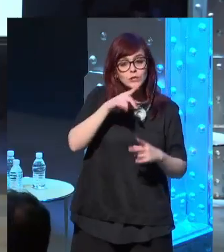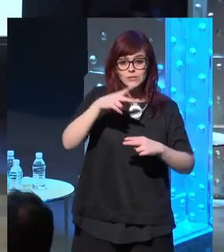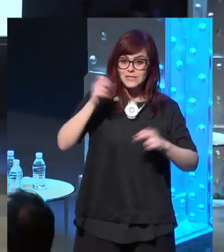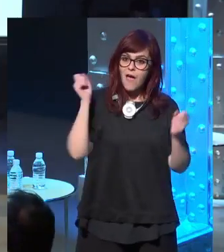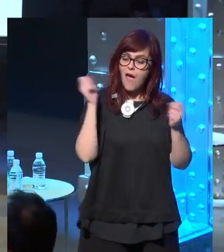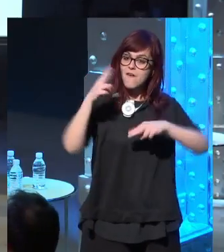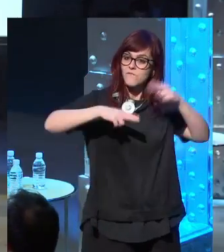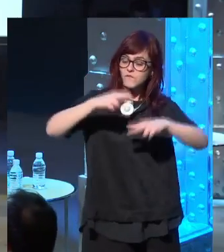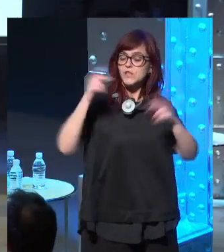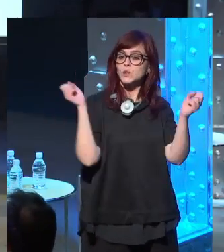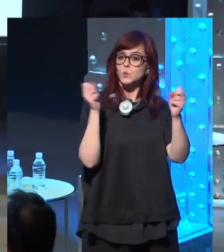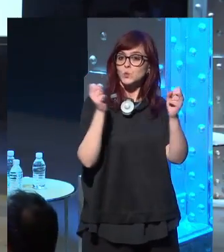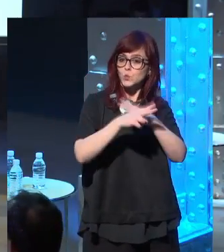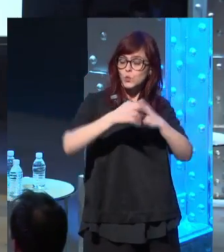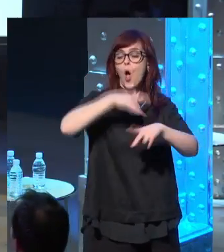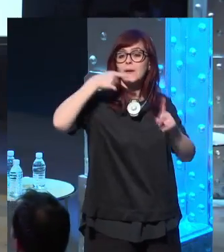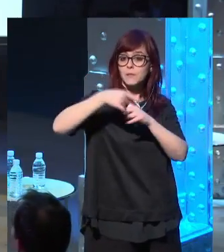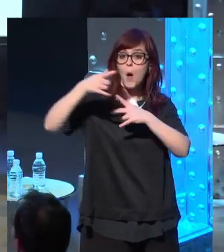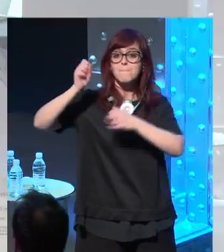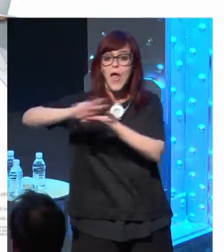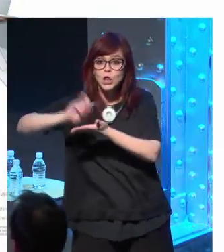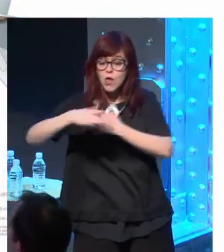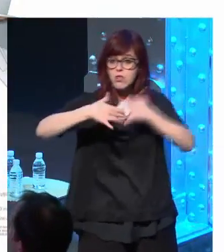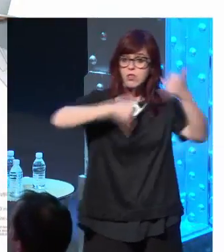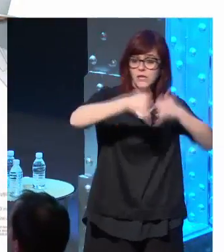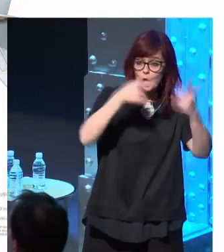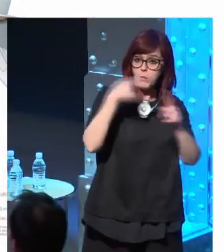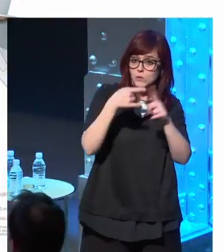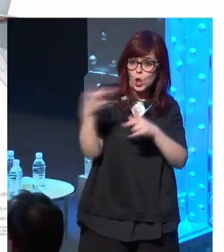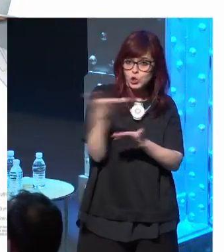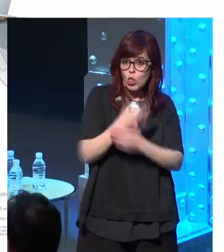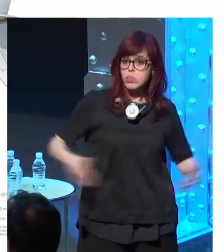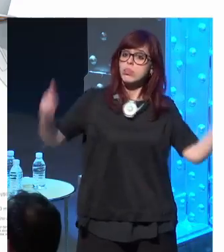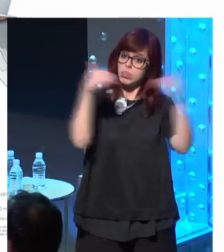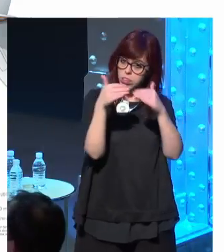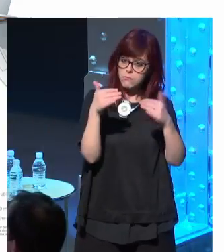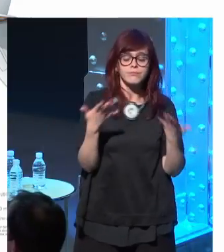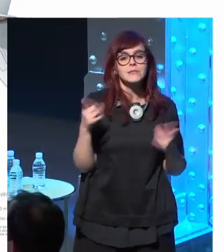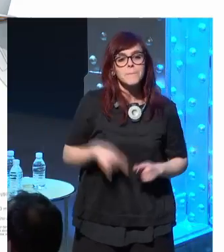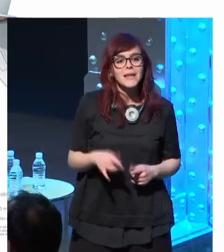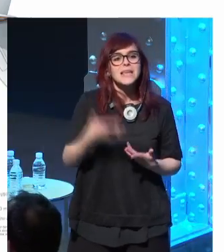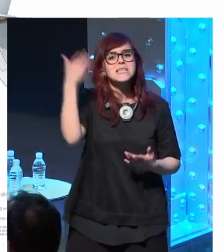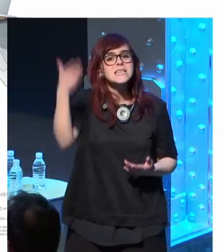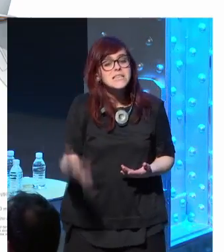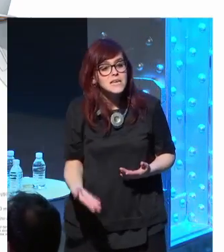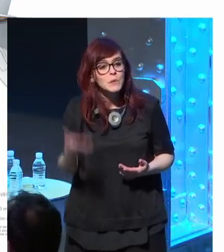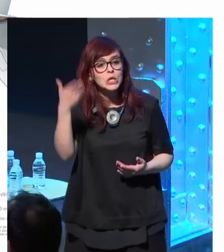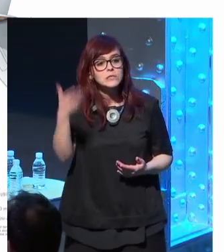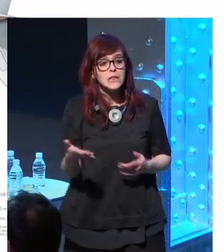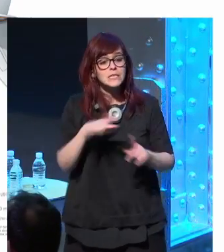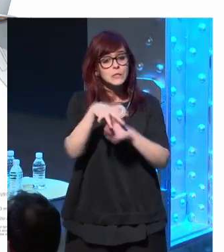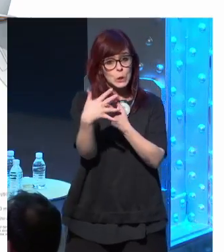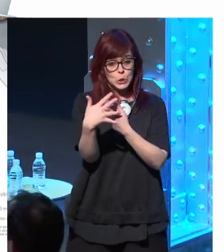is key. We can also see the importance of equality when it comes to